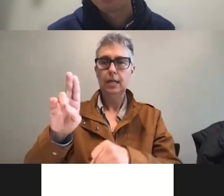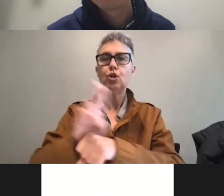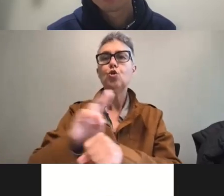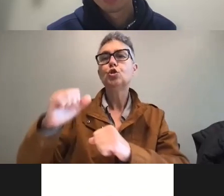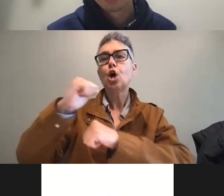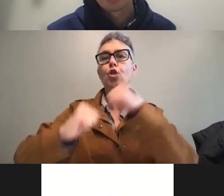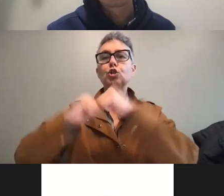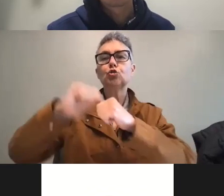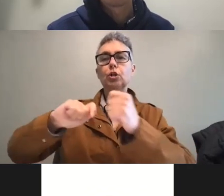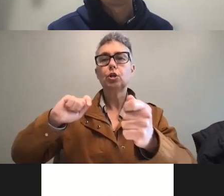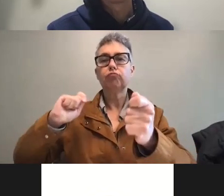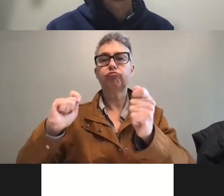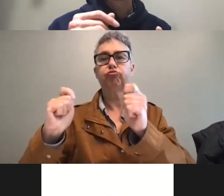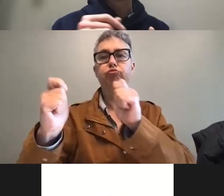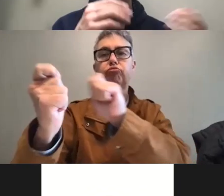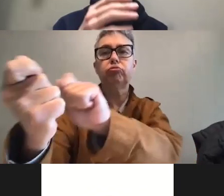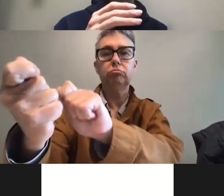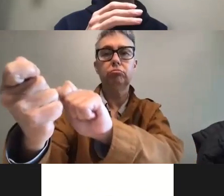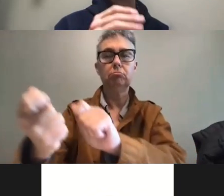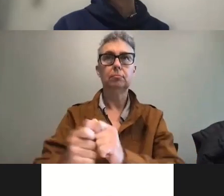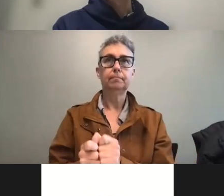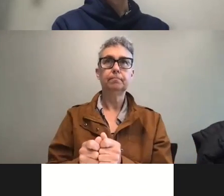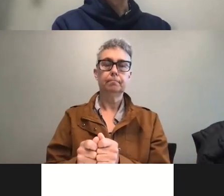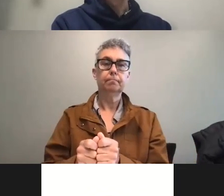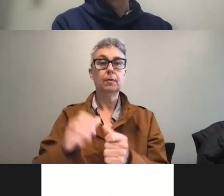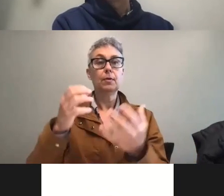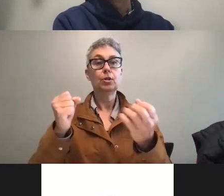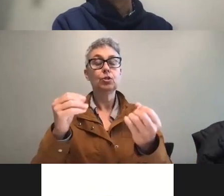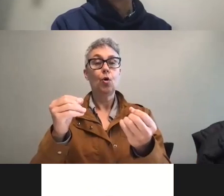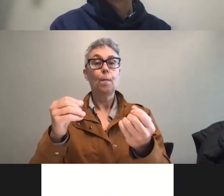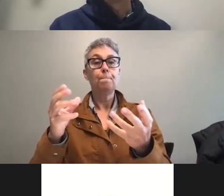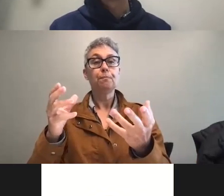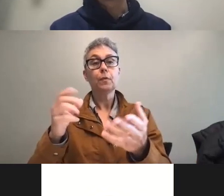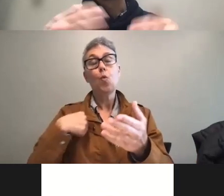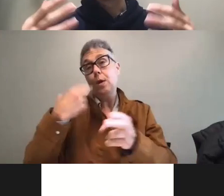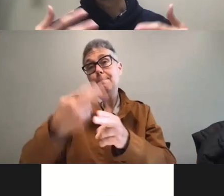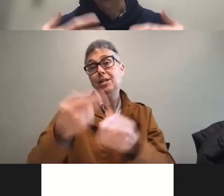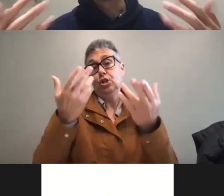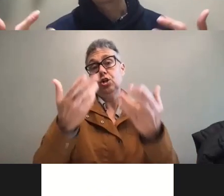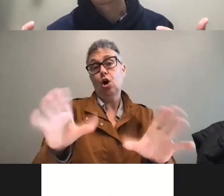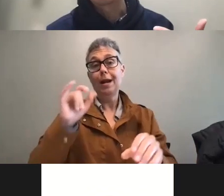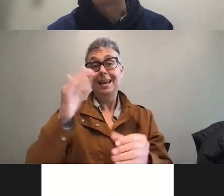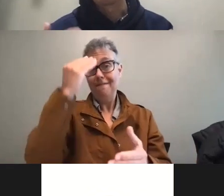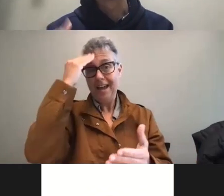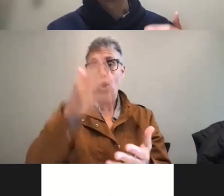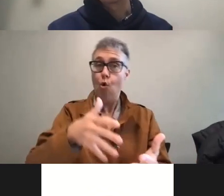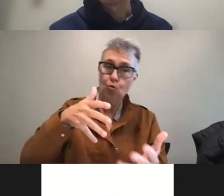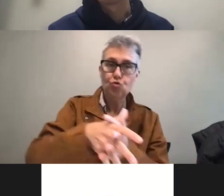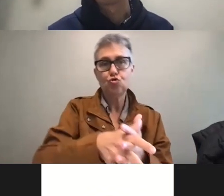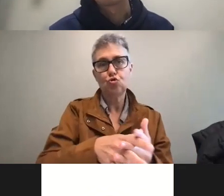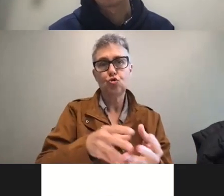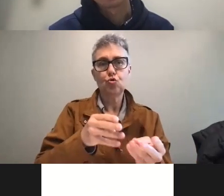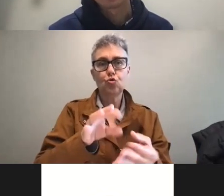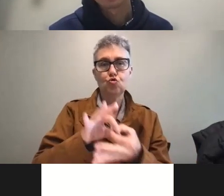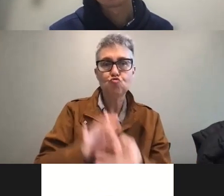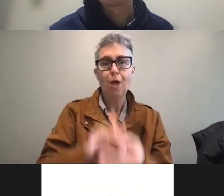fly. And as I mentioned earlier, right? If I know the ground truth 3D structure, it will obviously help.